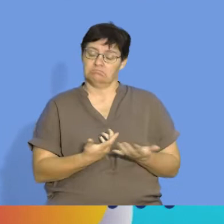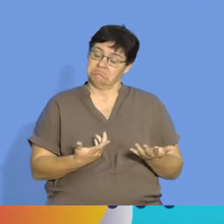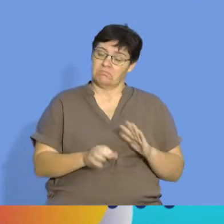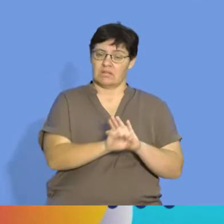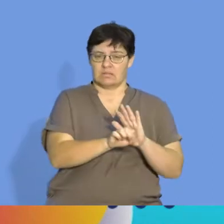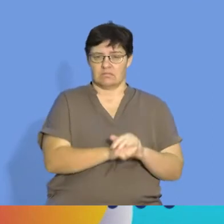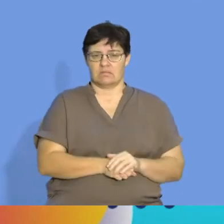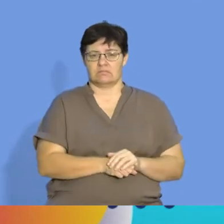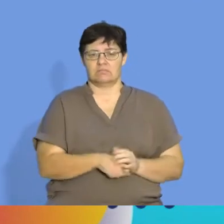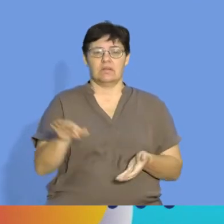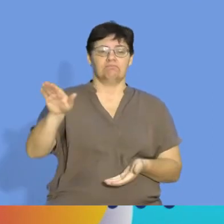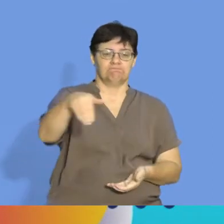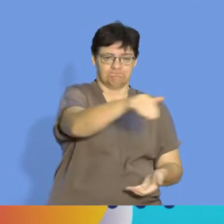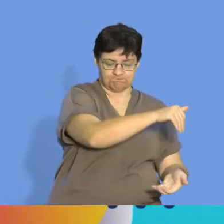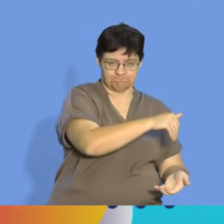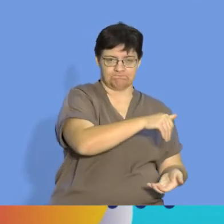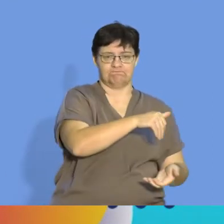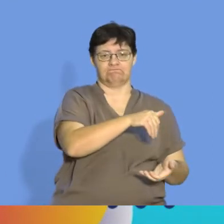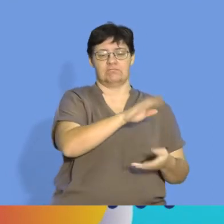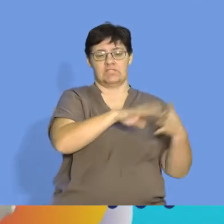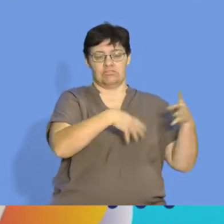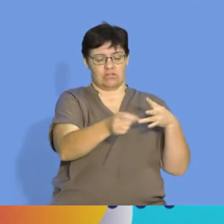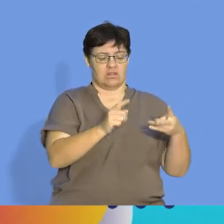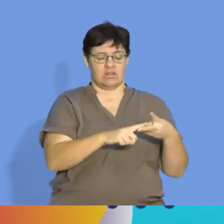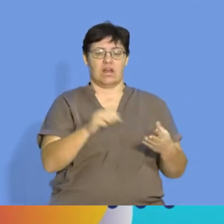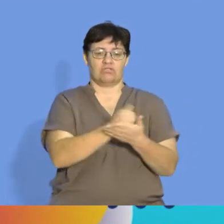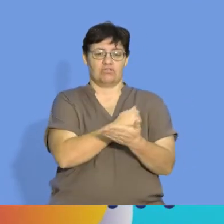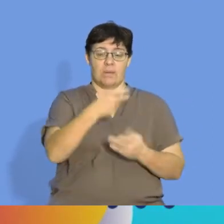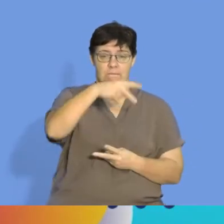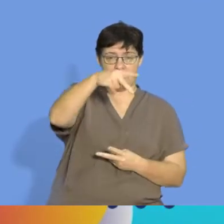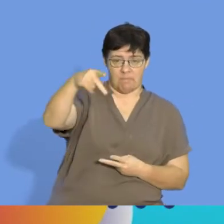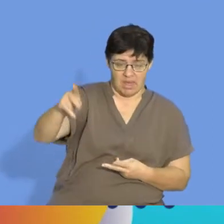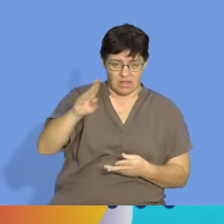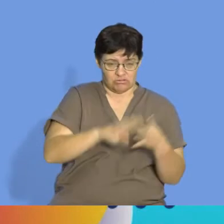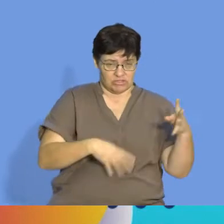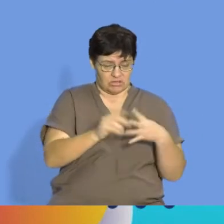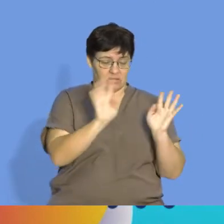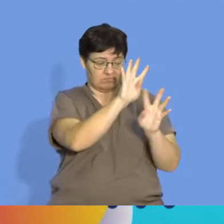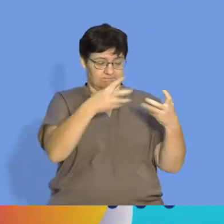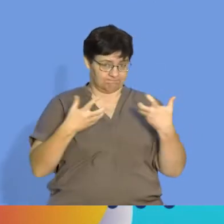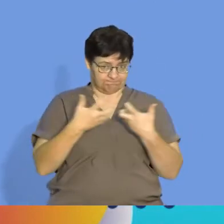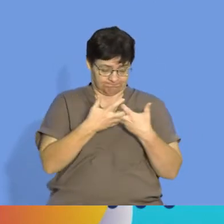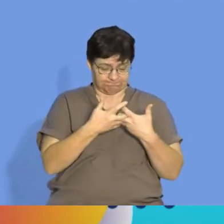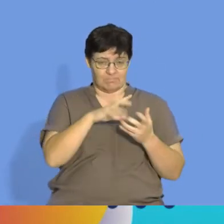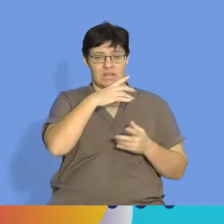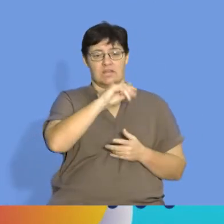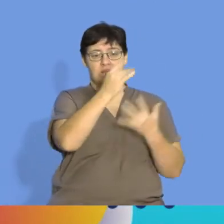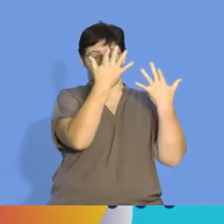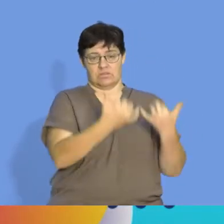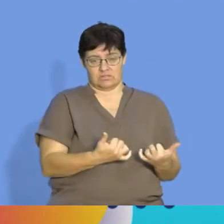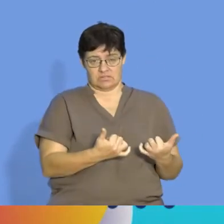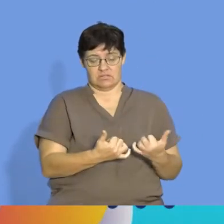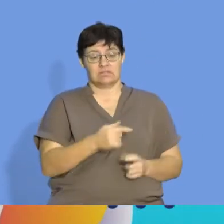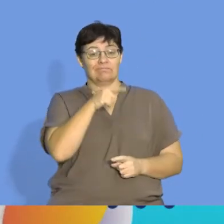example, the debtors collection schedule, the creditors payment schedule, and all of that will fit into your cash budget, and